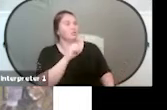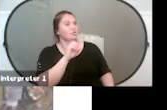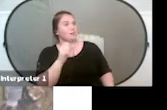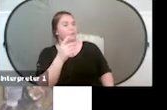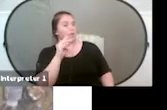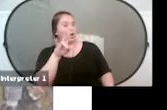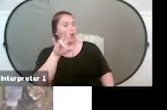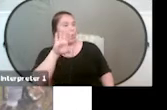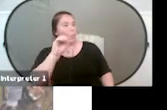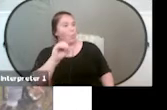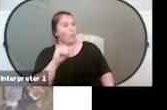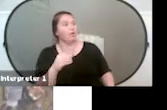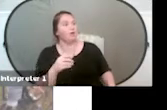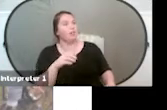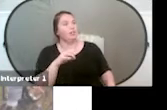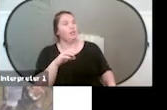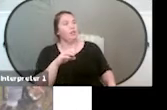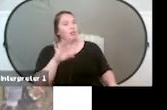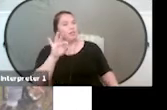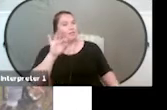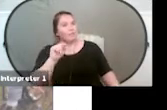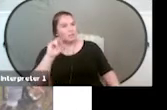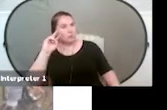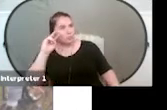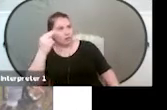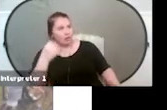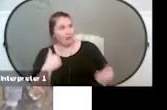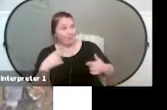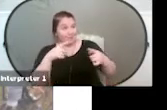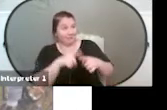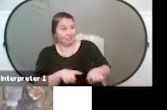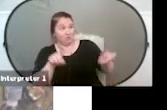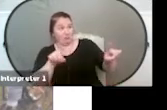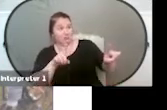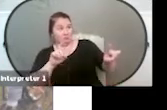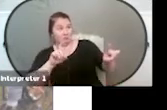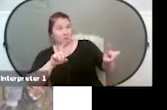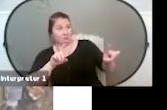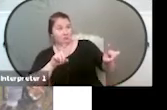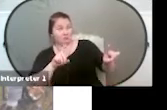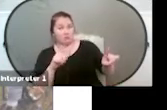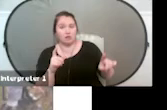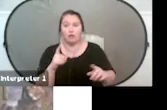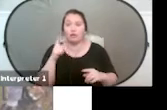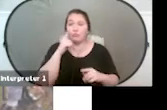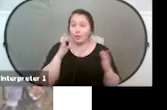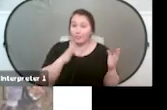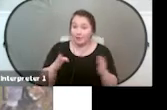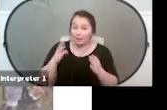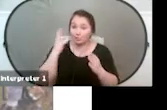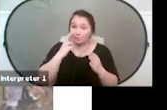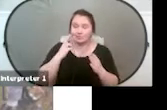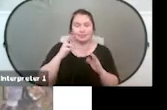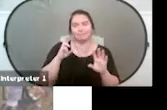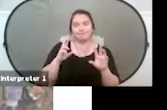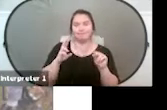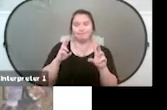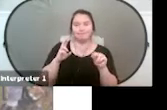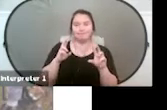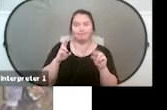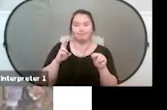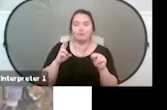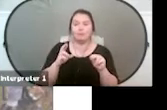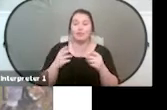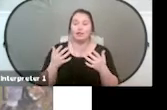square footage, is there any difference in that? For planning purposes, no. Okay. Generally,